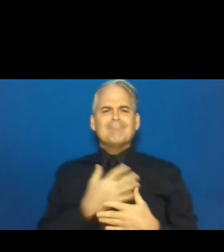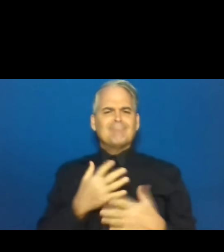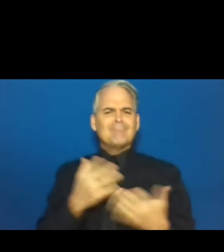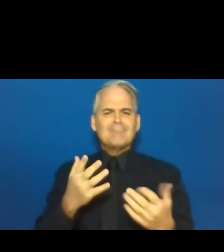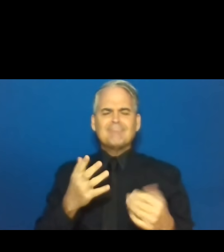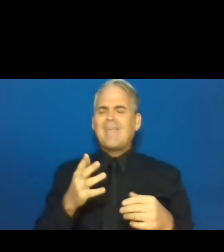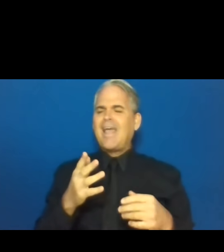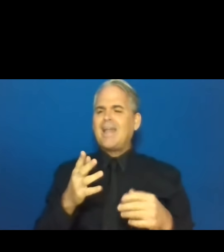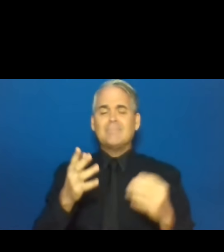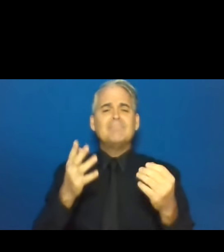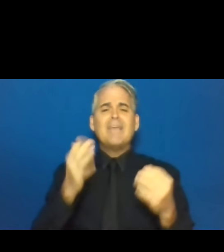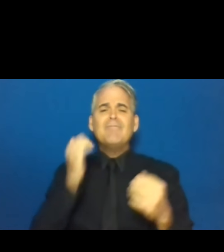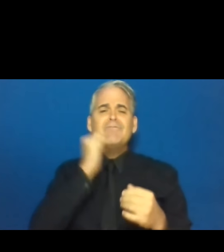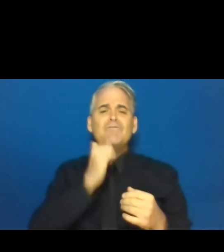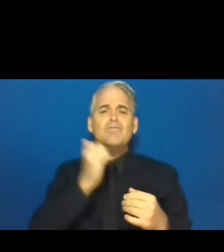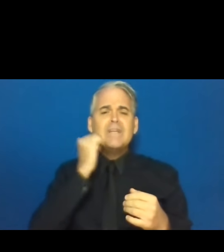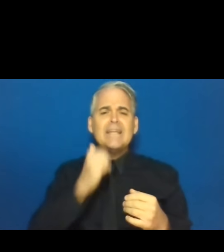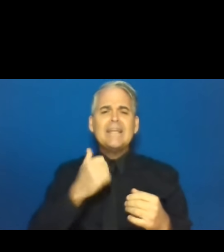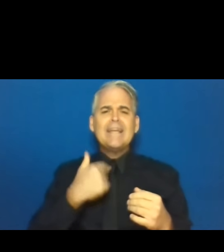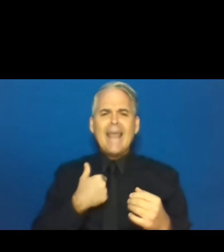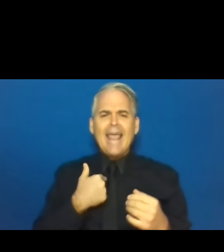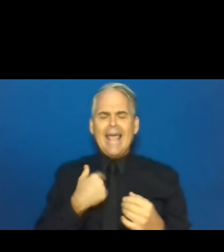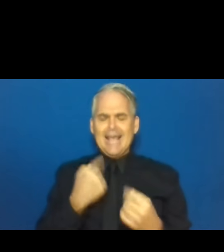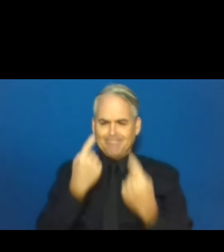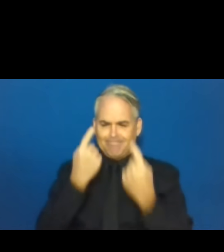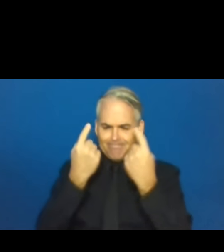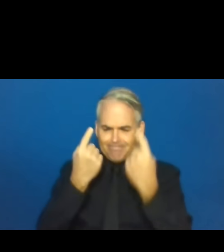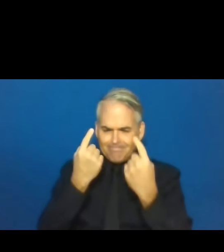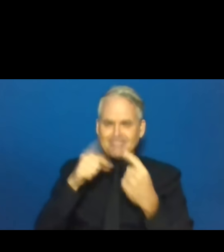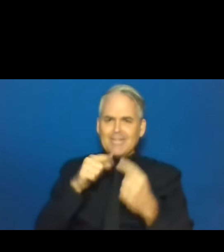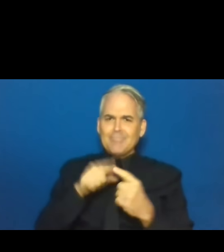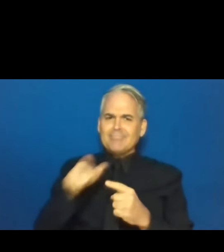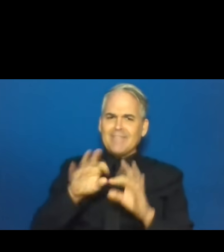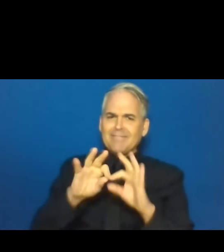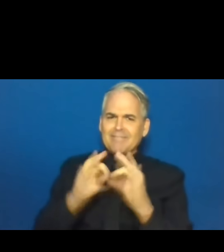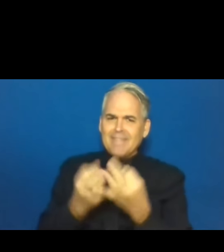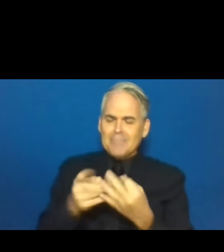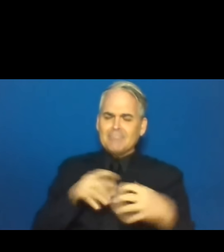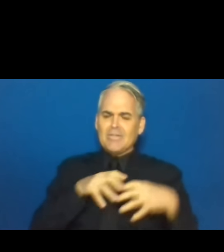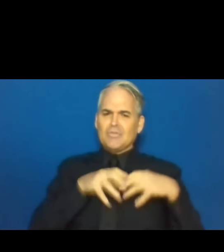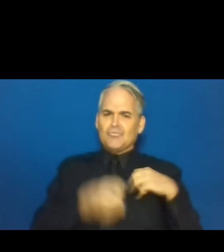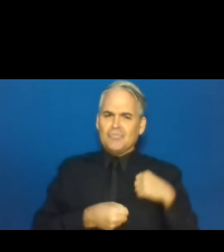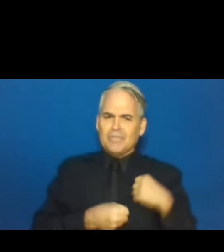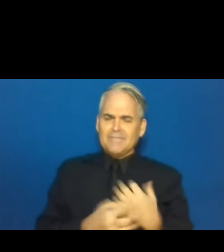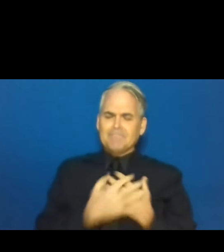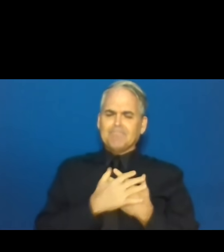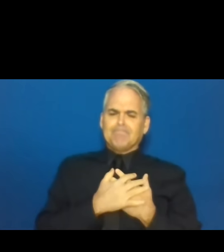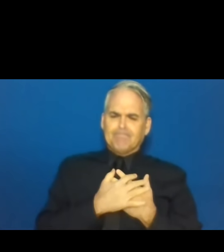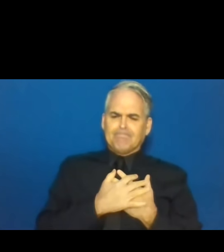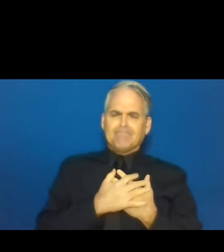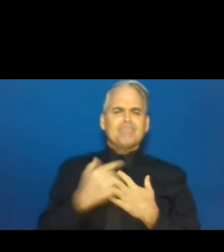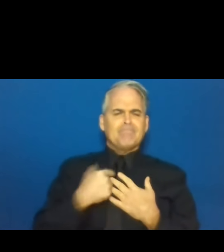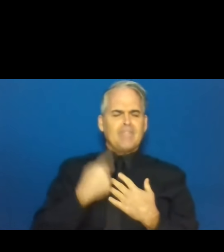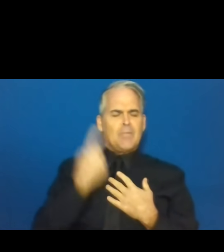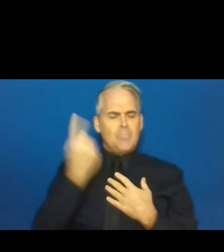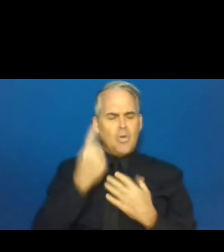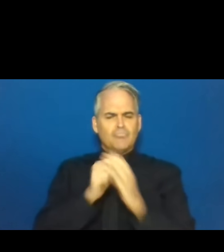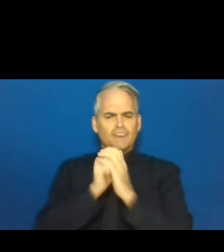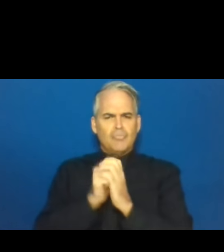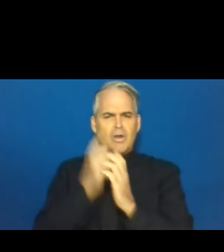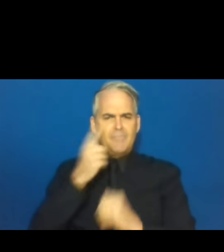goes by where I don't think about these families and their grief. They are constantly in my prayers. As all of you are aware